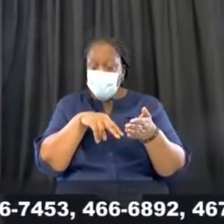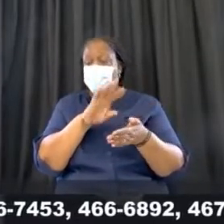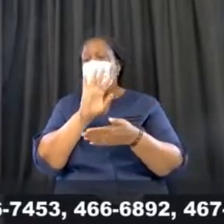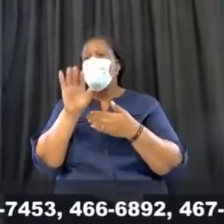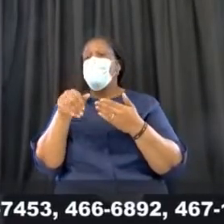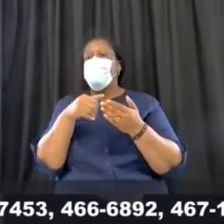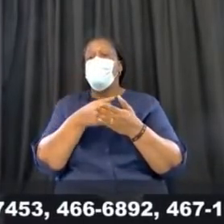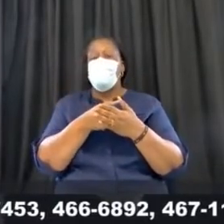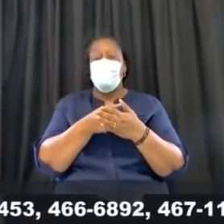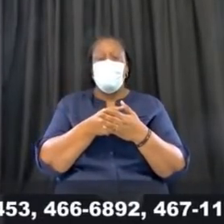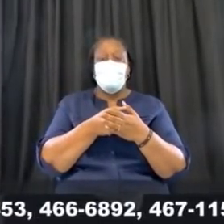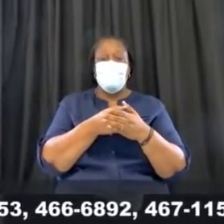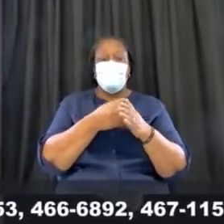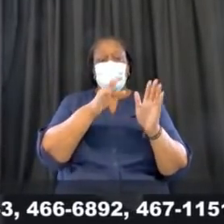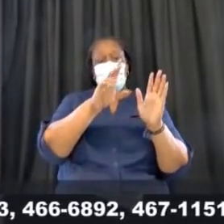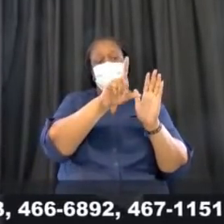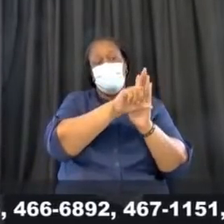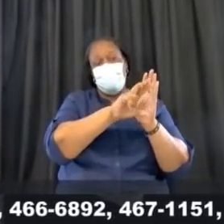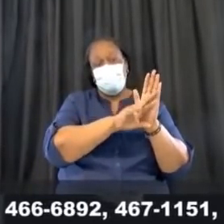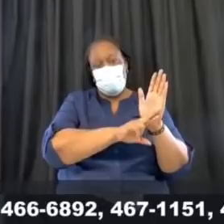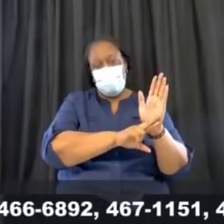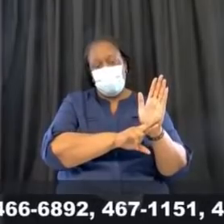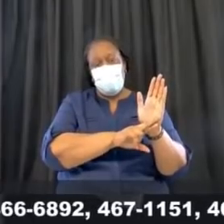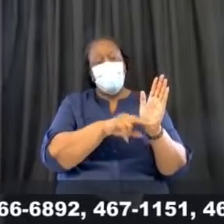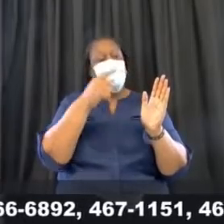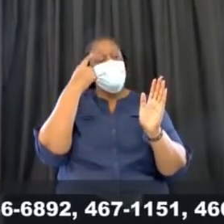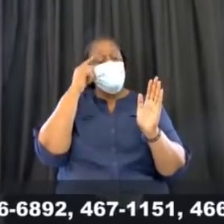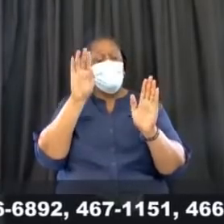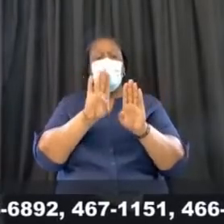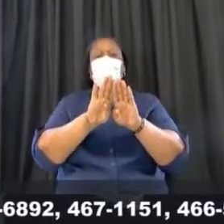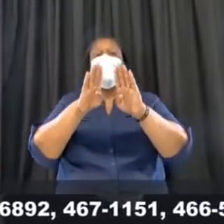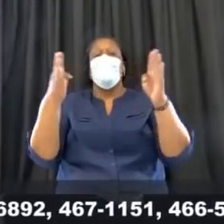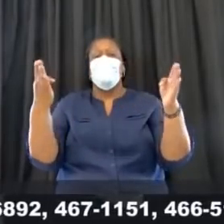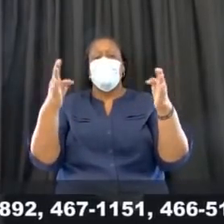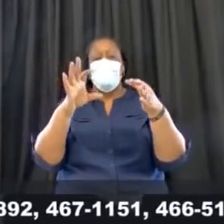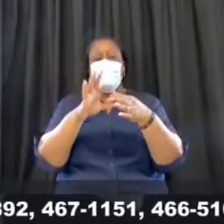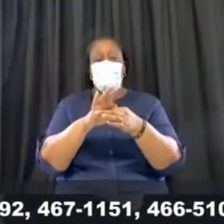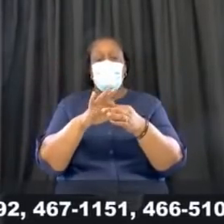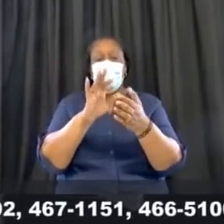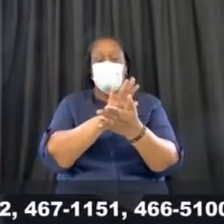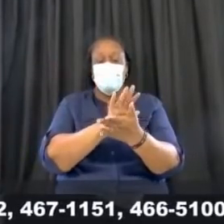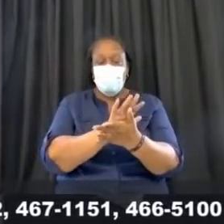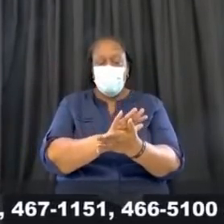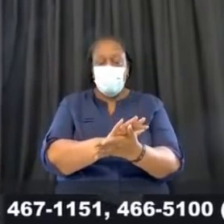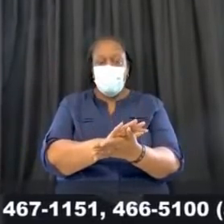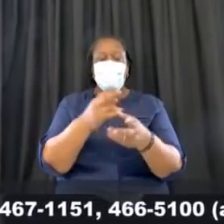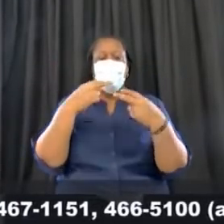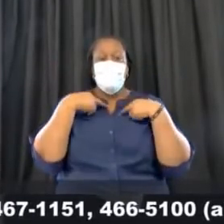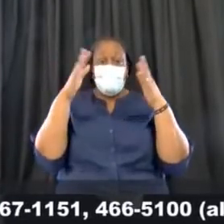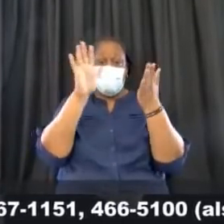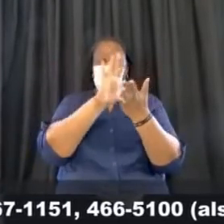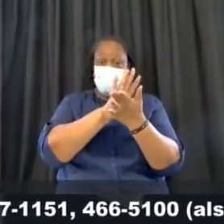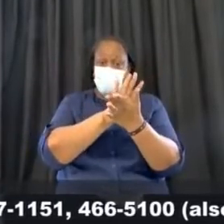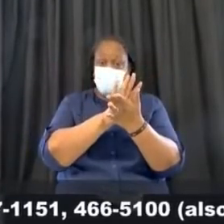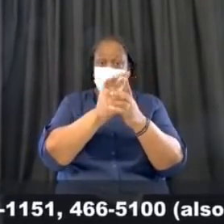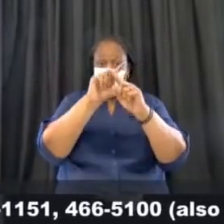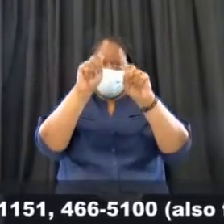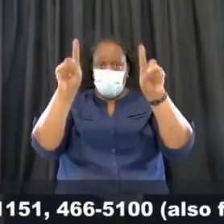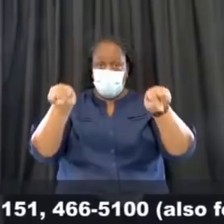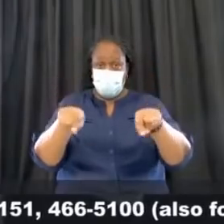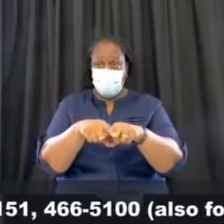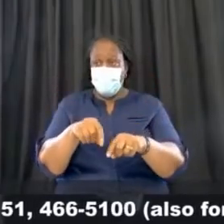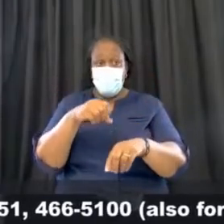early childhood centers, primary schools, and secondary schools, as well as AVIC and others. This document has